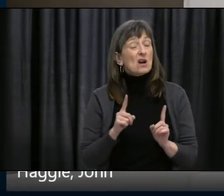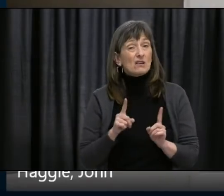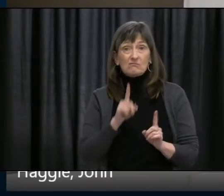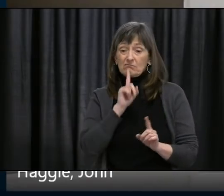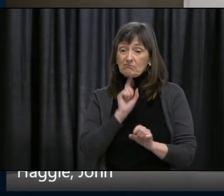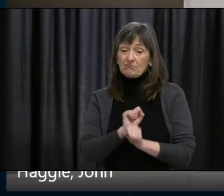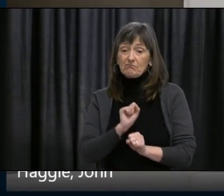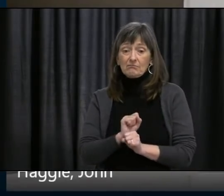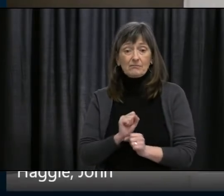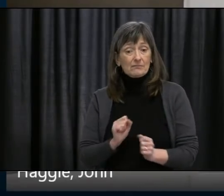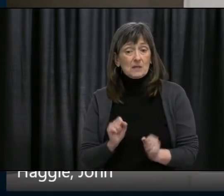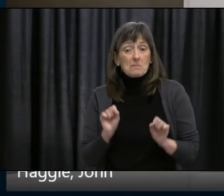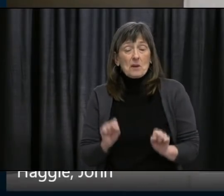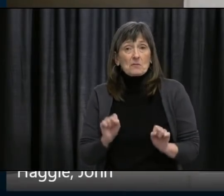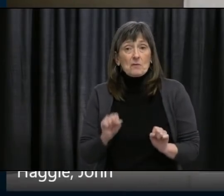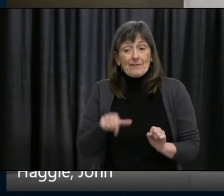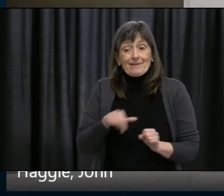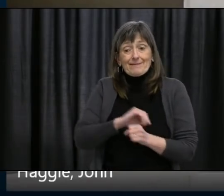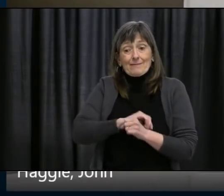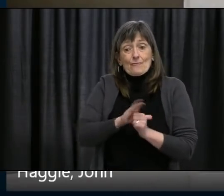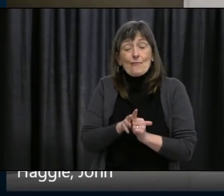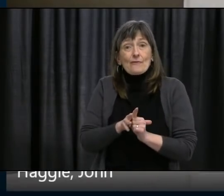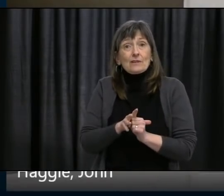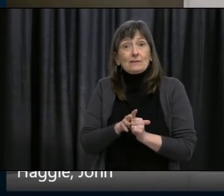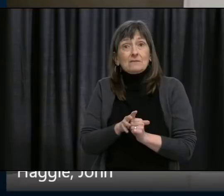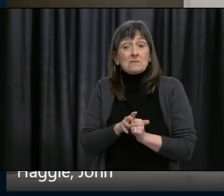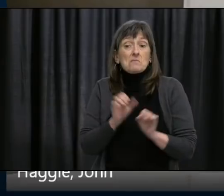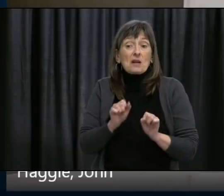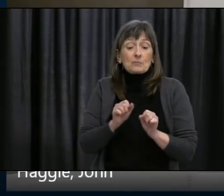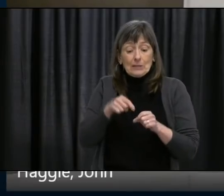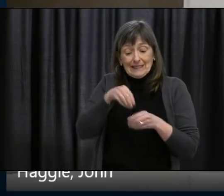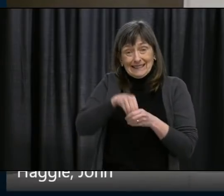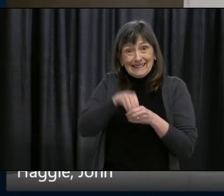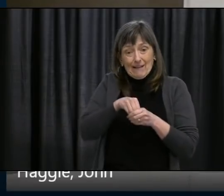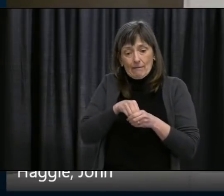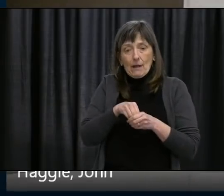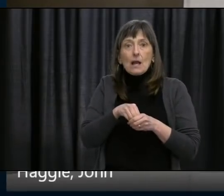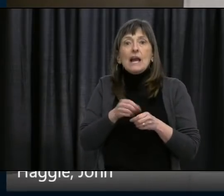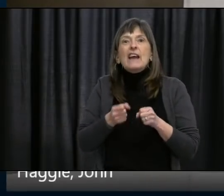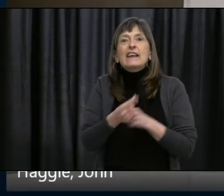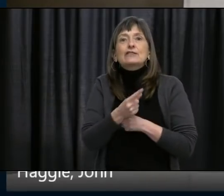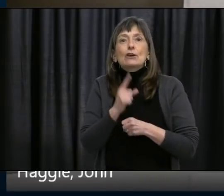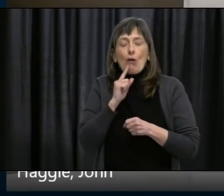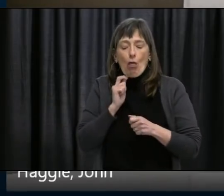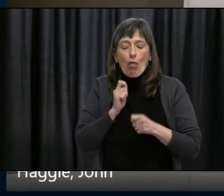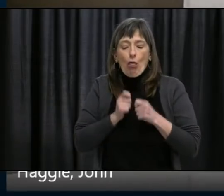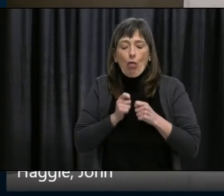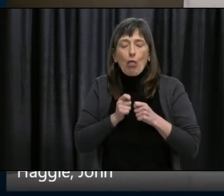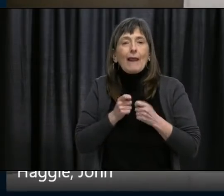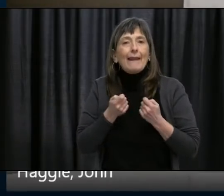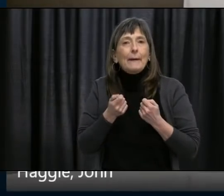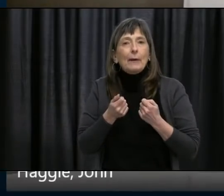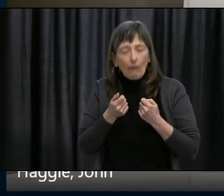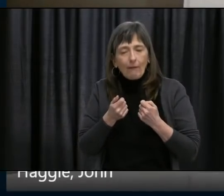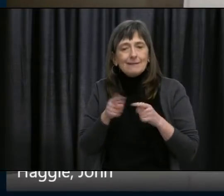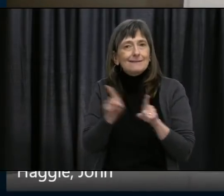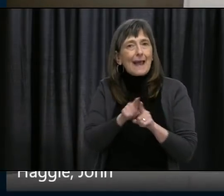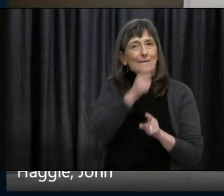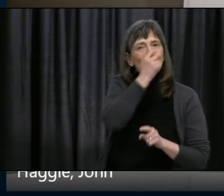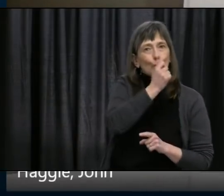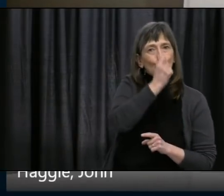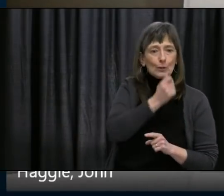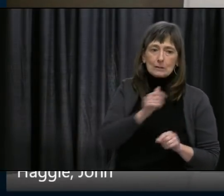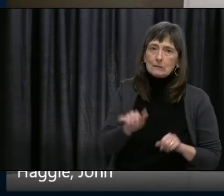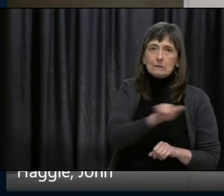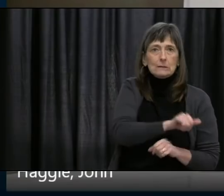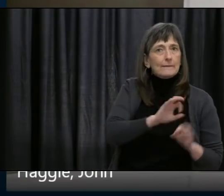be potentially a virus that could change each year. It is in the same kind of biological family as